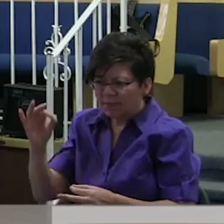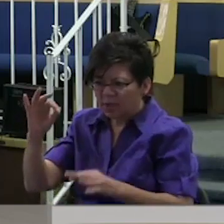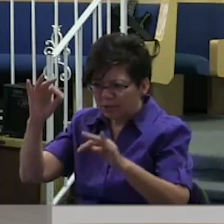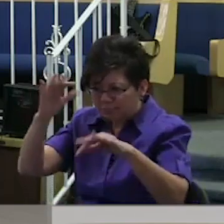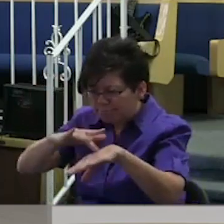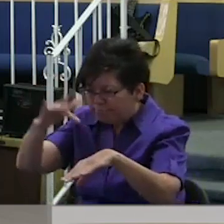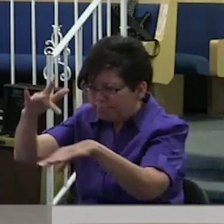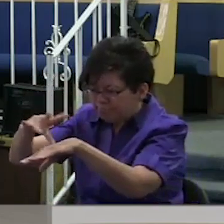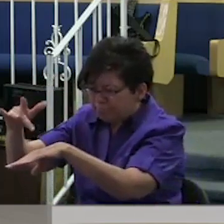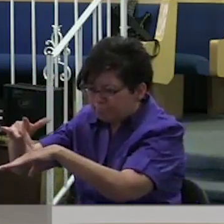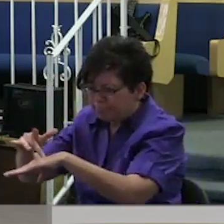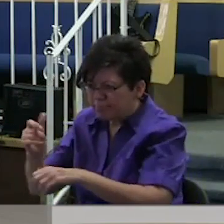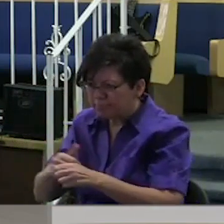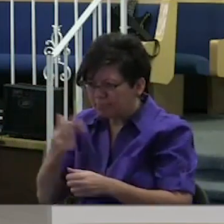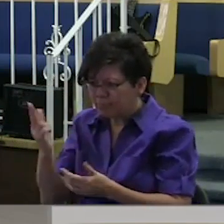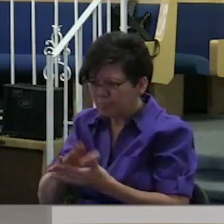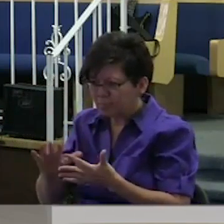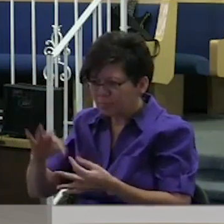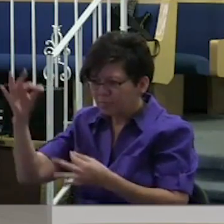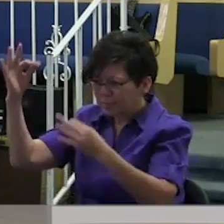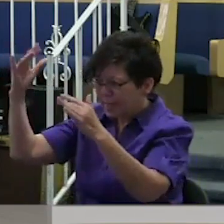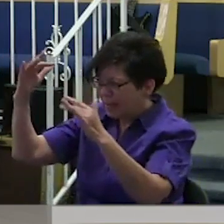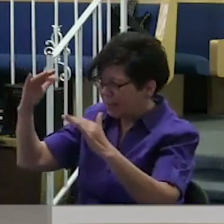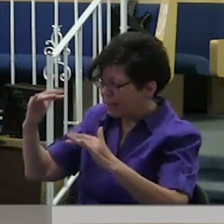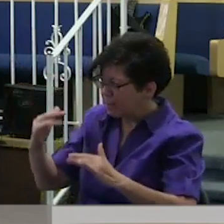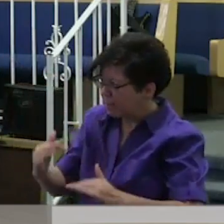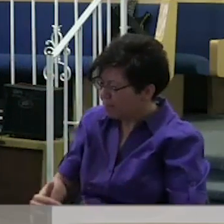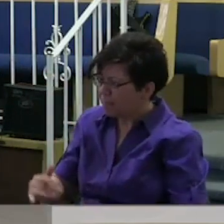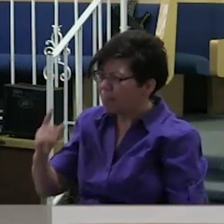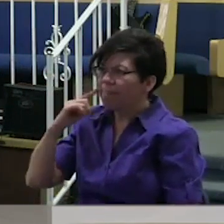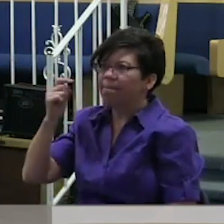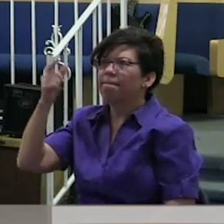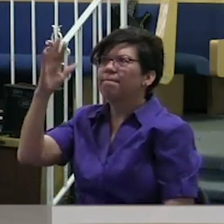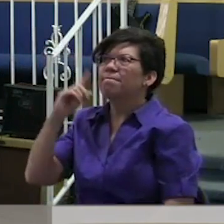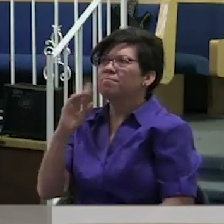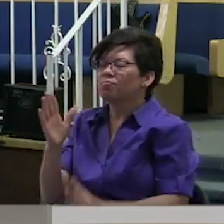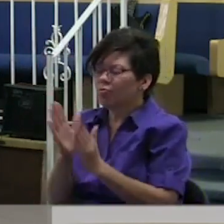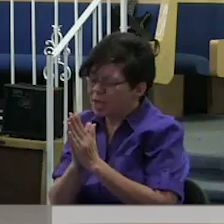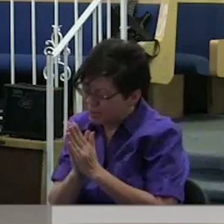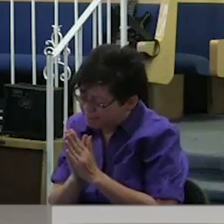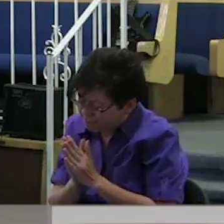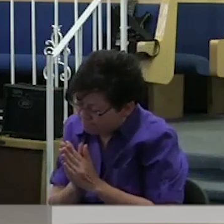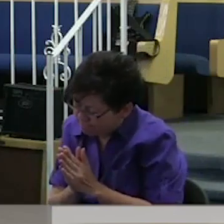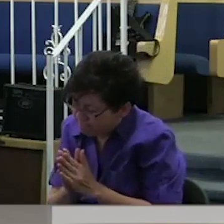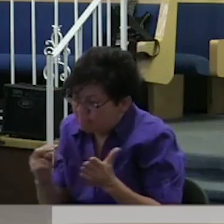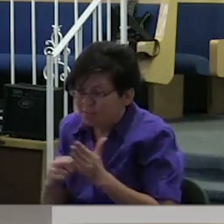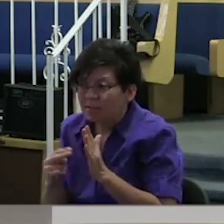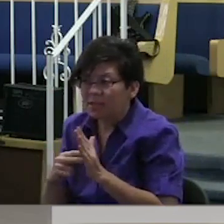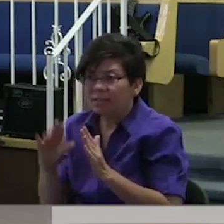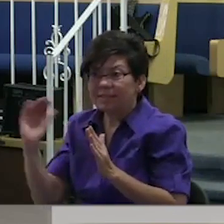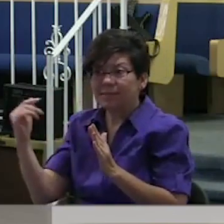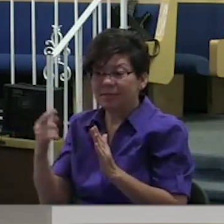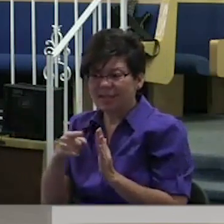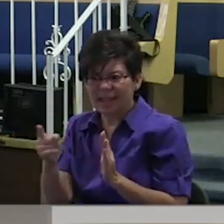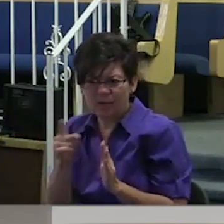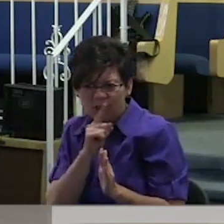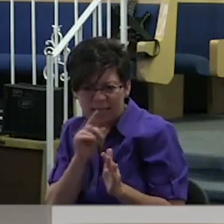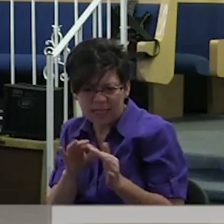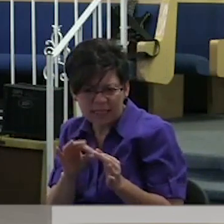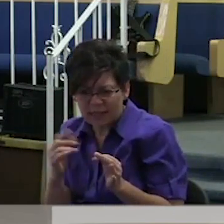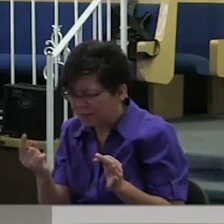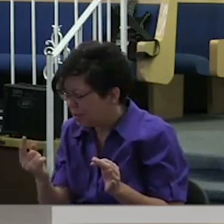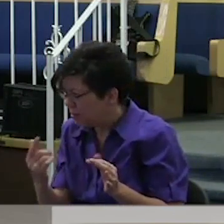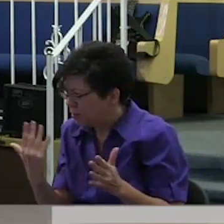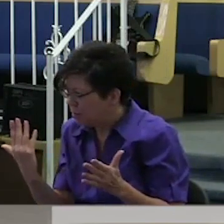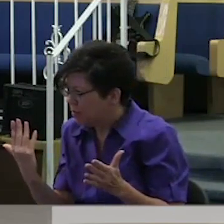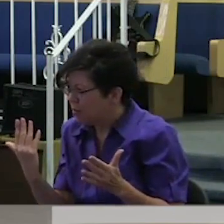them utterance, the Holy Ghost came while they were praying. That means they had to be saying something. Oh, you